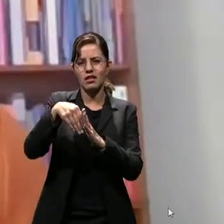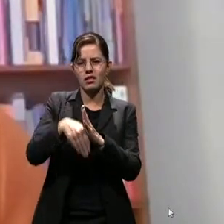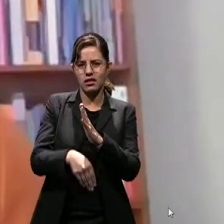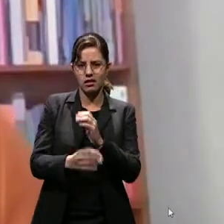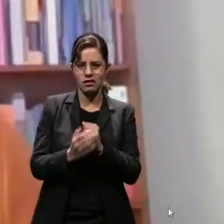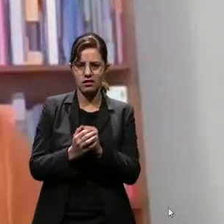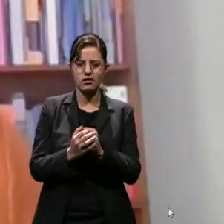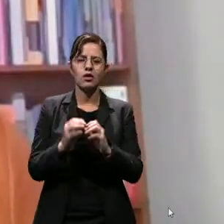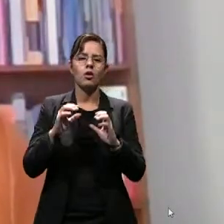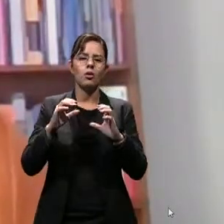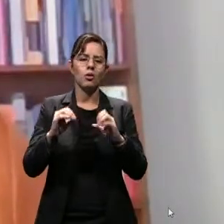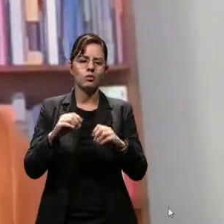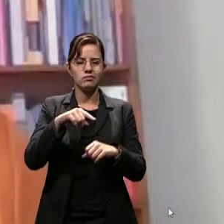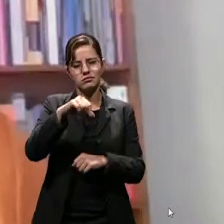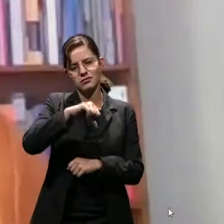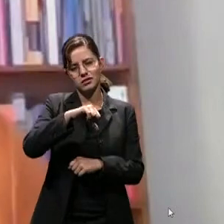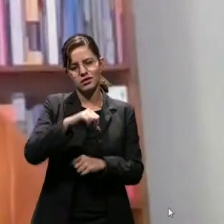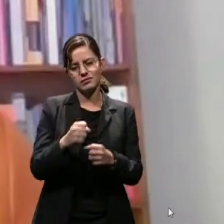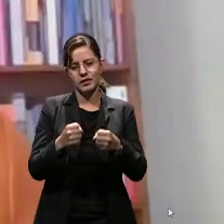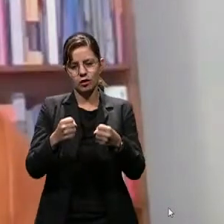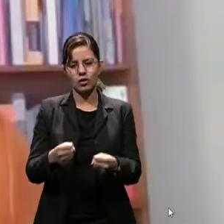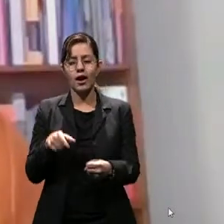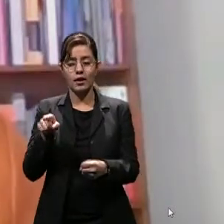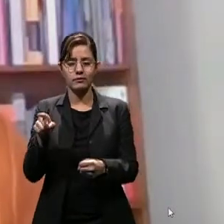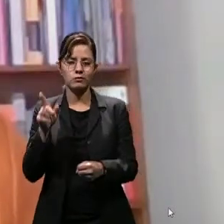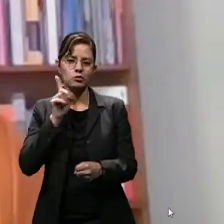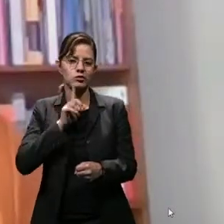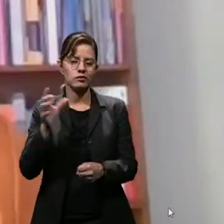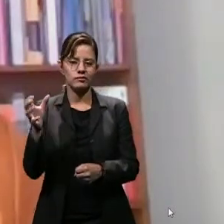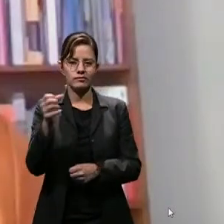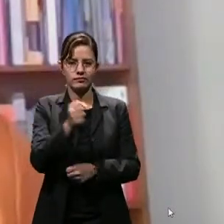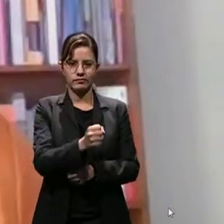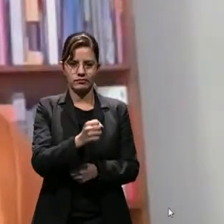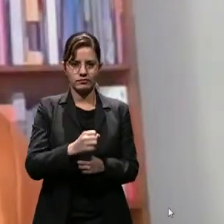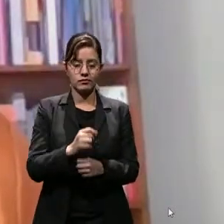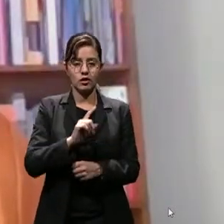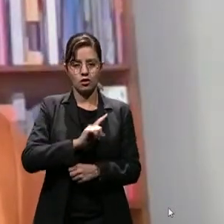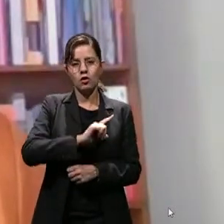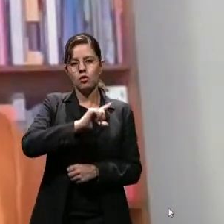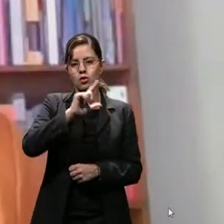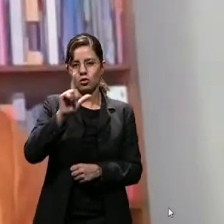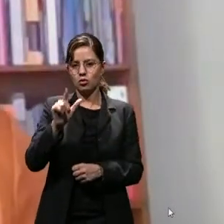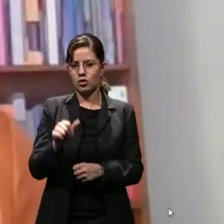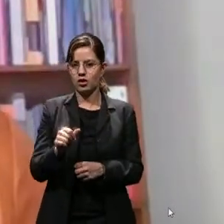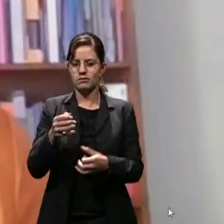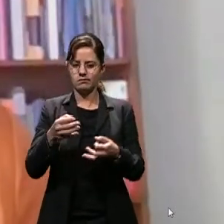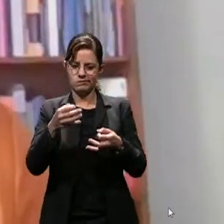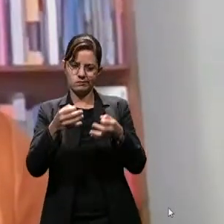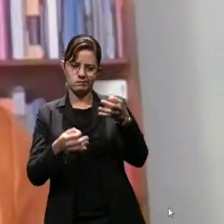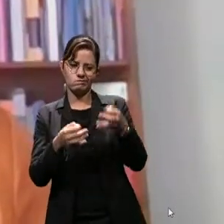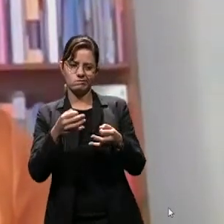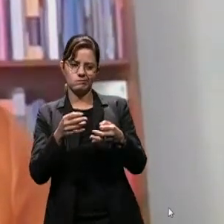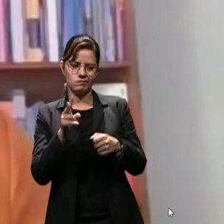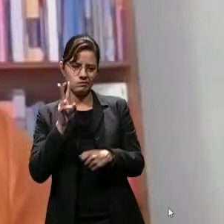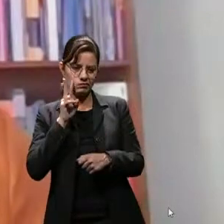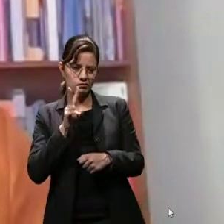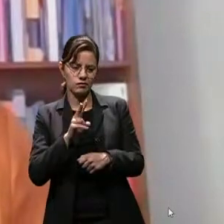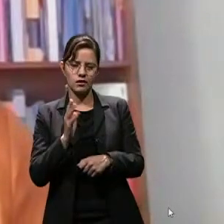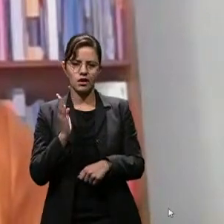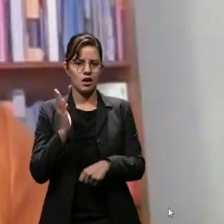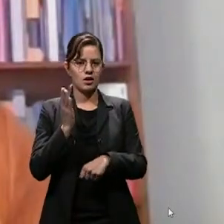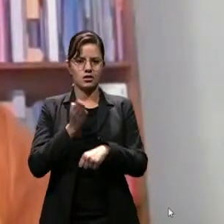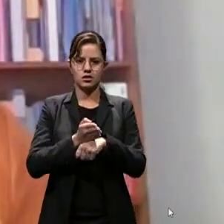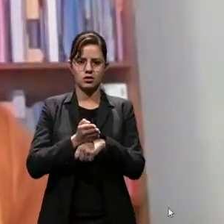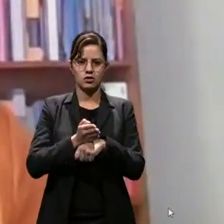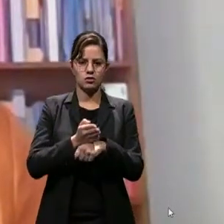very important. In this legislation, they did not establish sanctions if